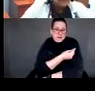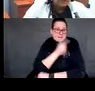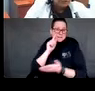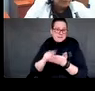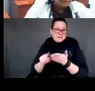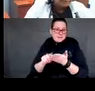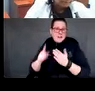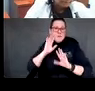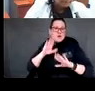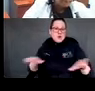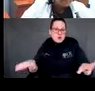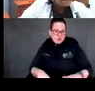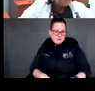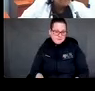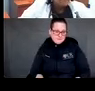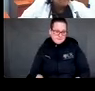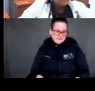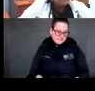for children.